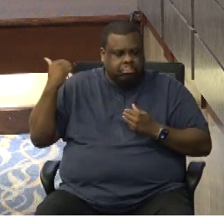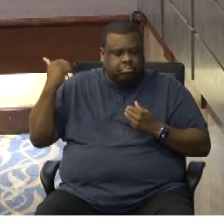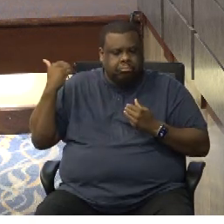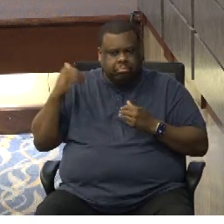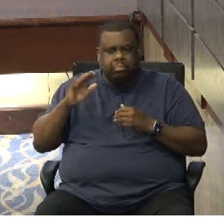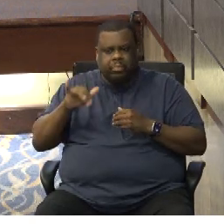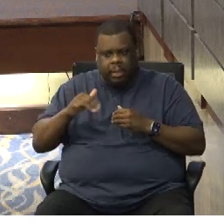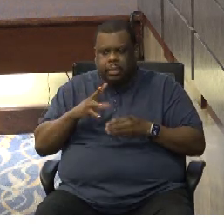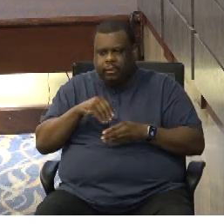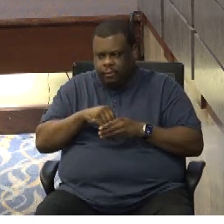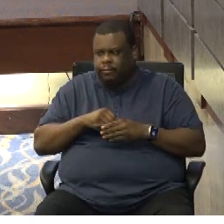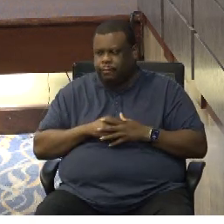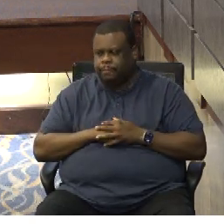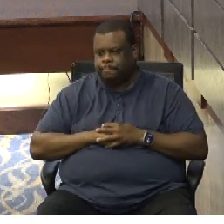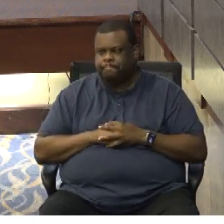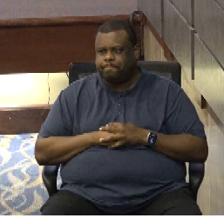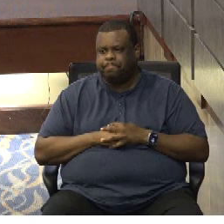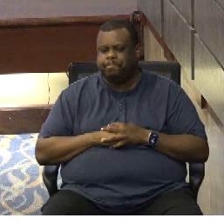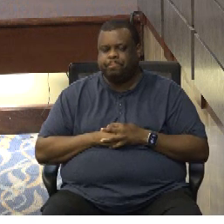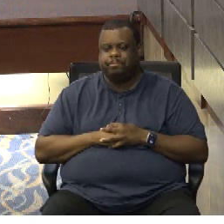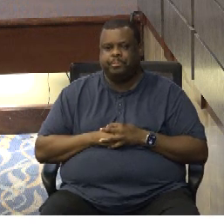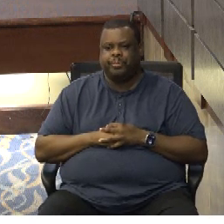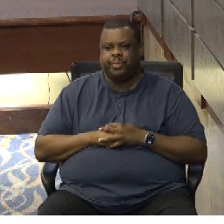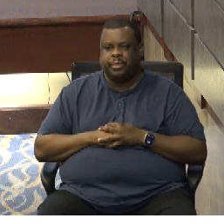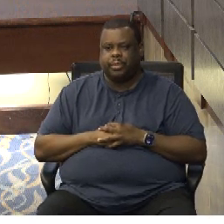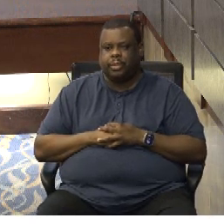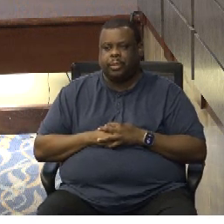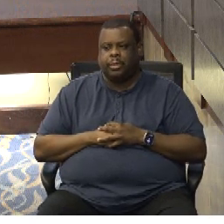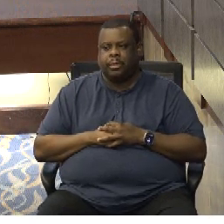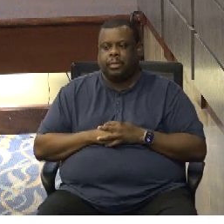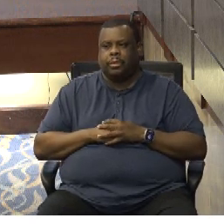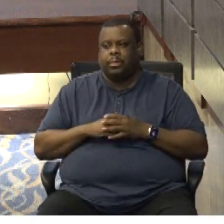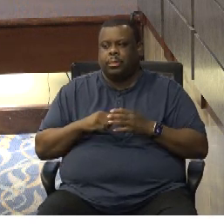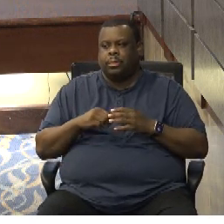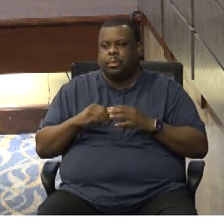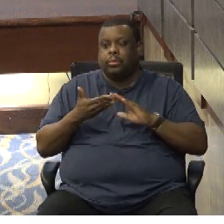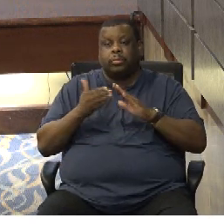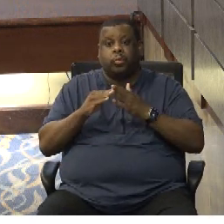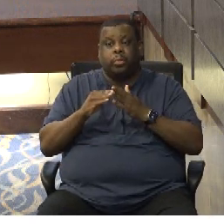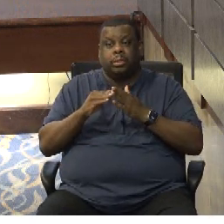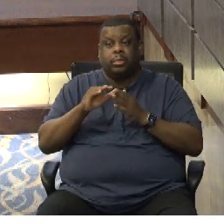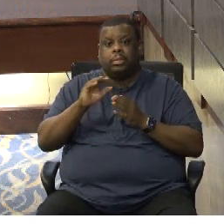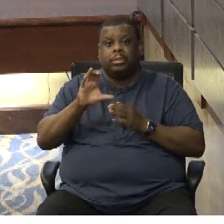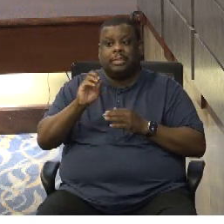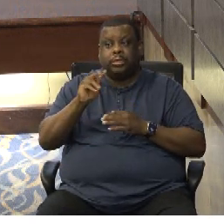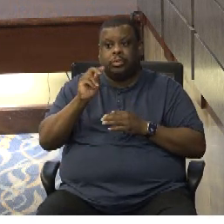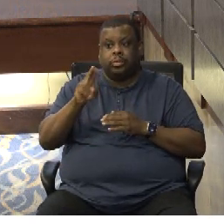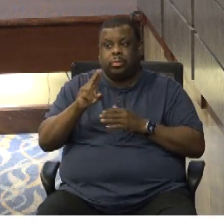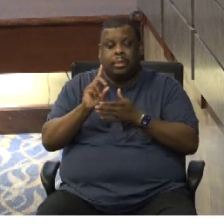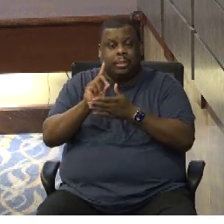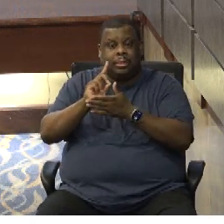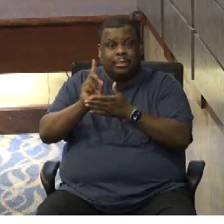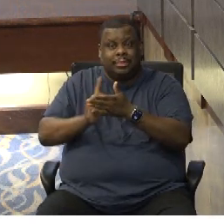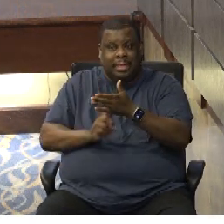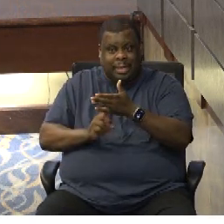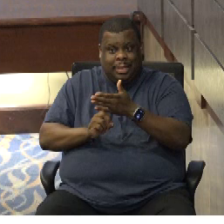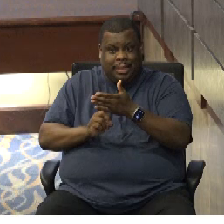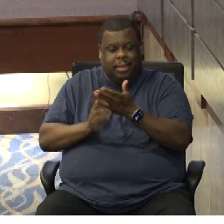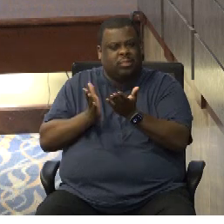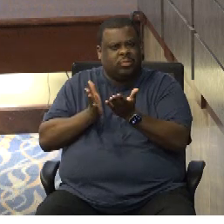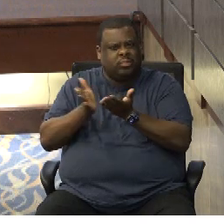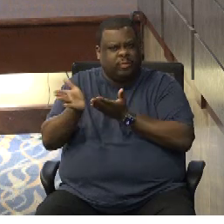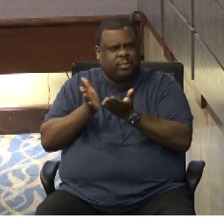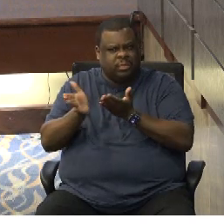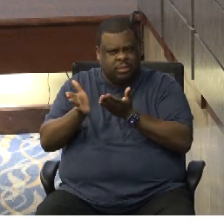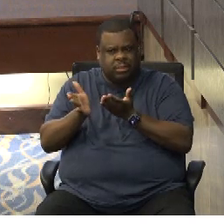or early part of 2024. The community center resiliency design services contract was awarded